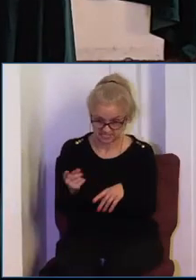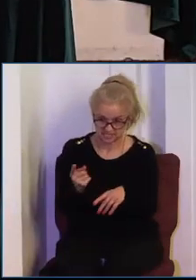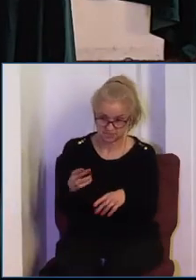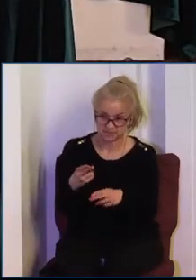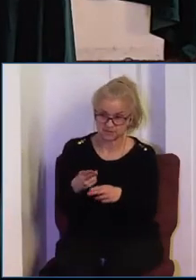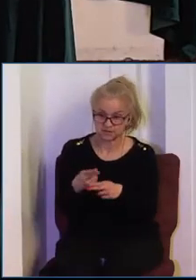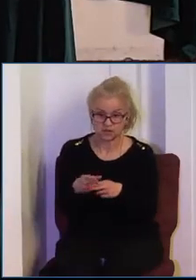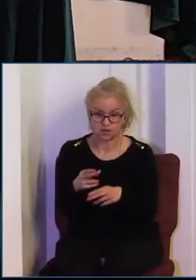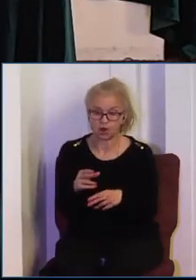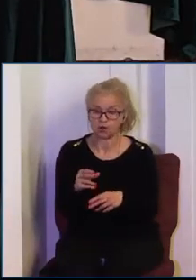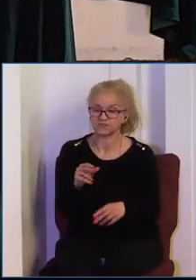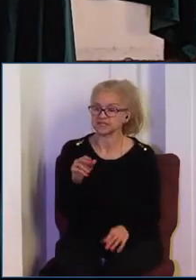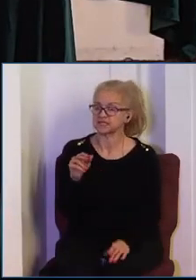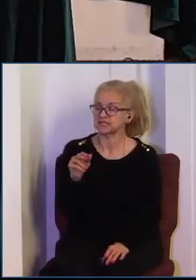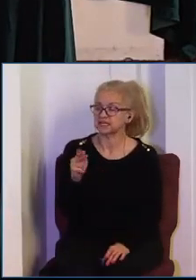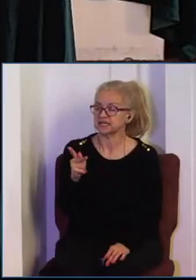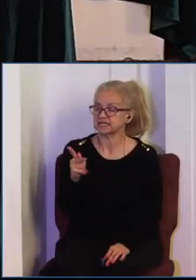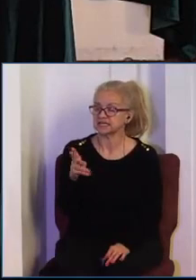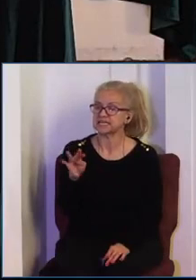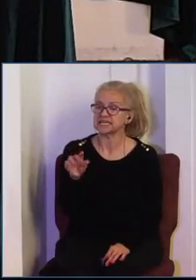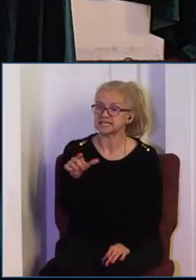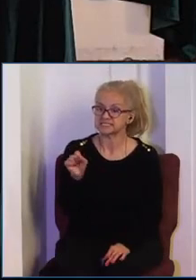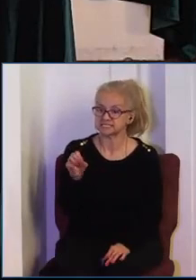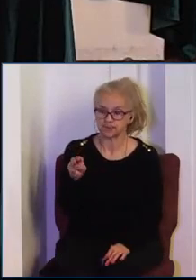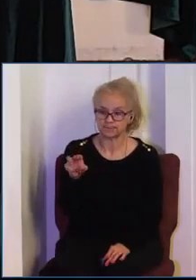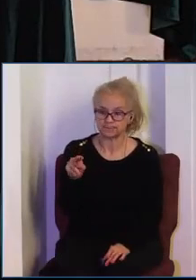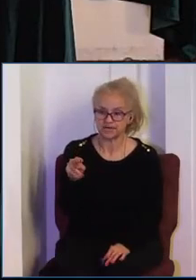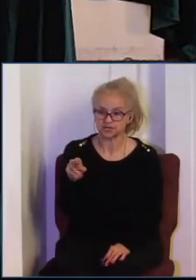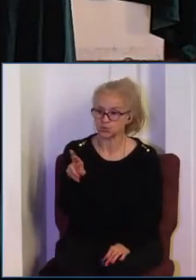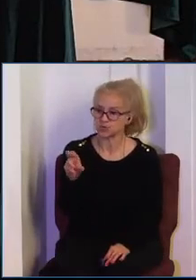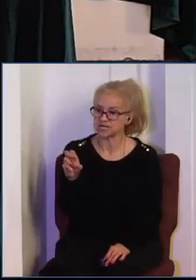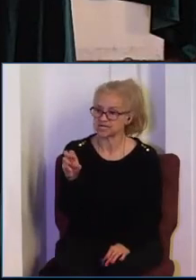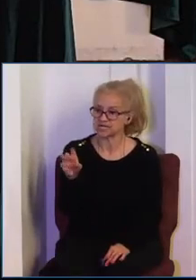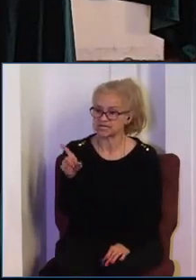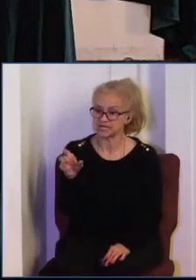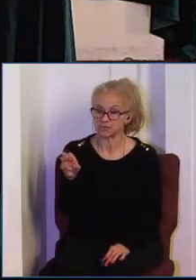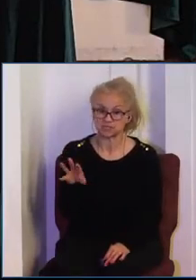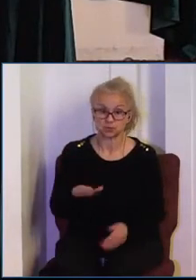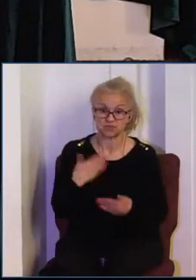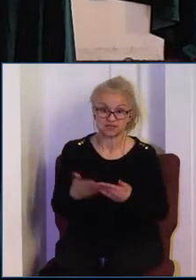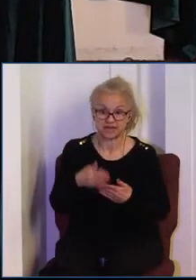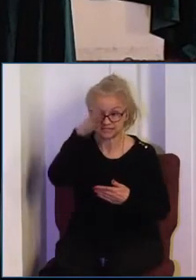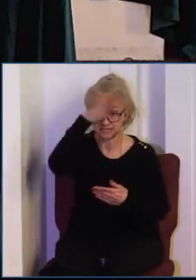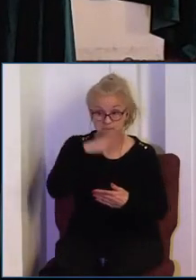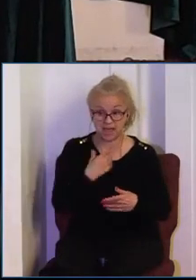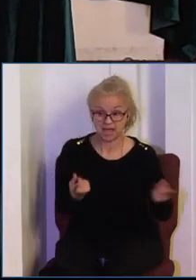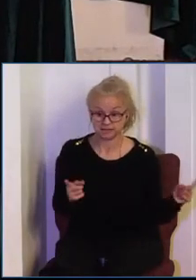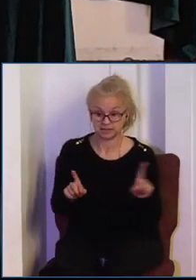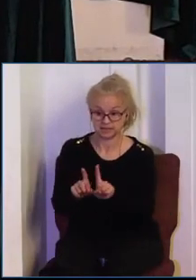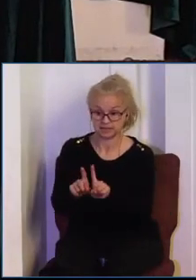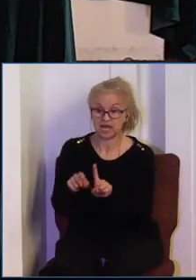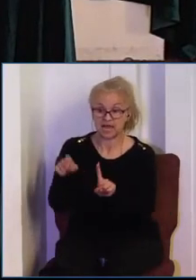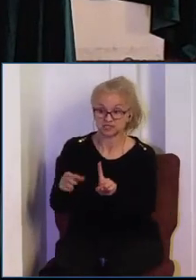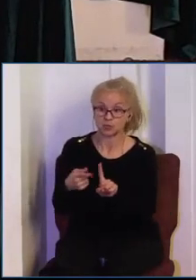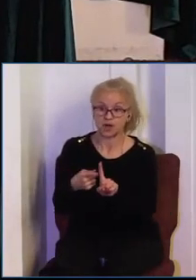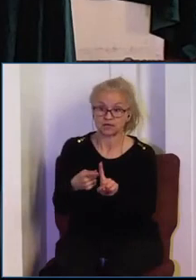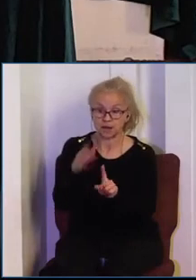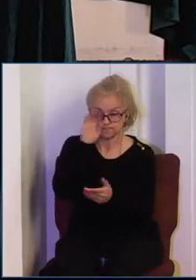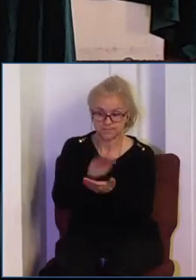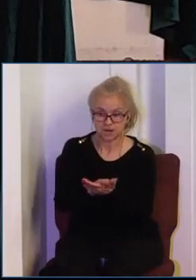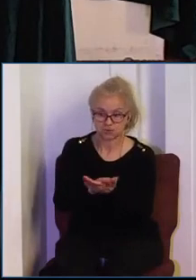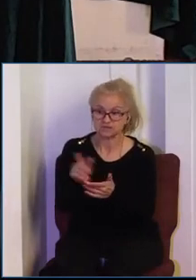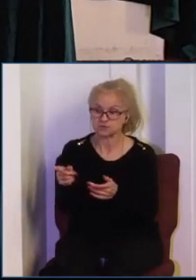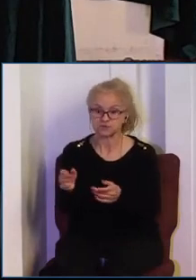the kinsman redeemer. So the next man in line would need to marry. And there was